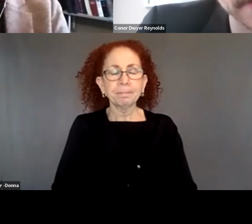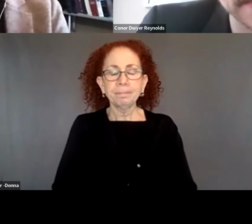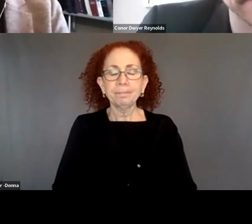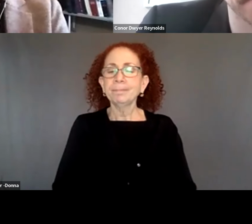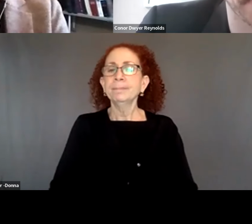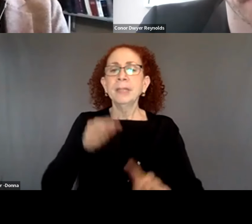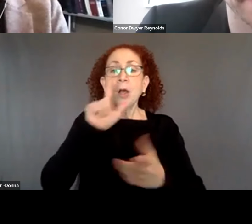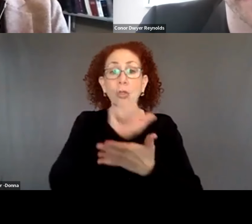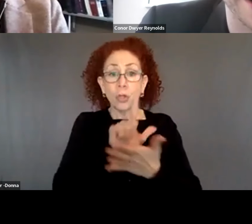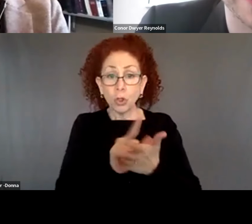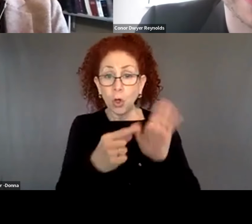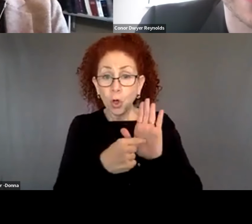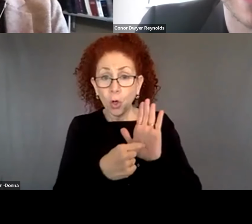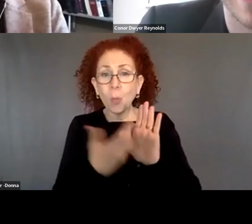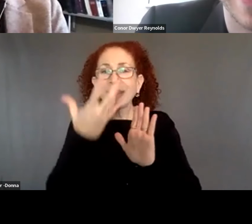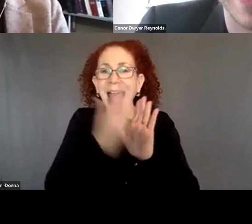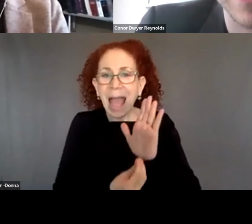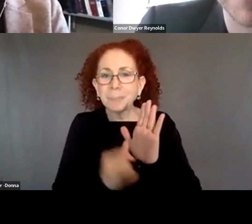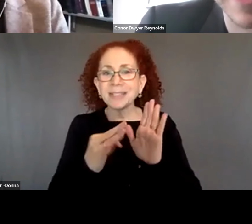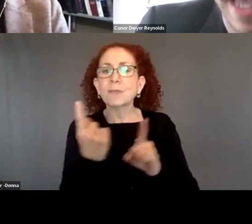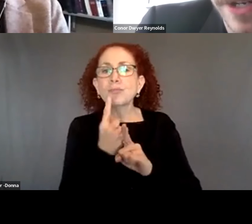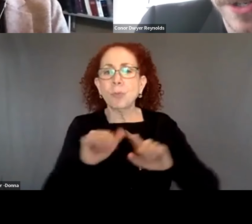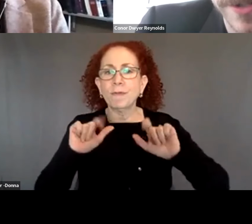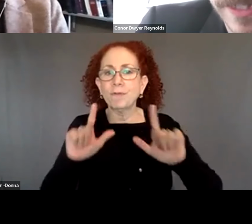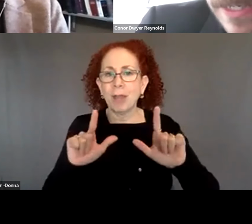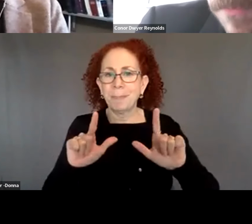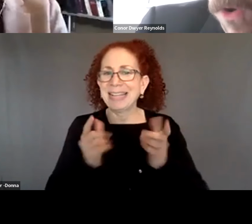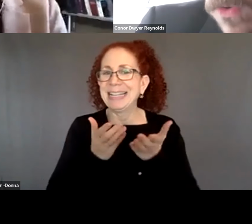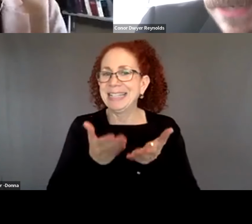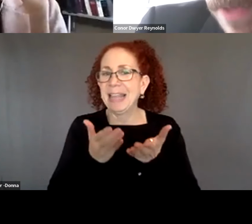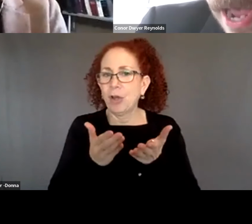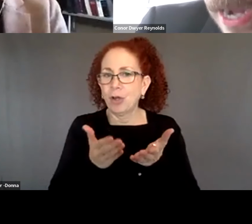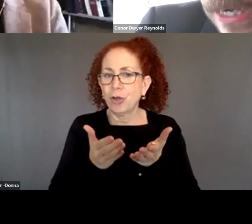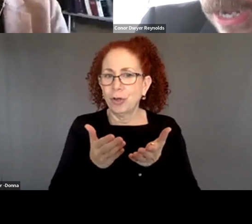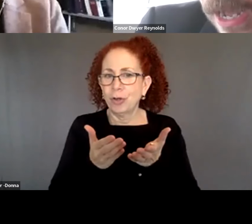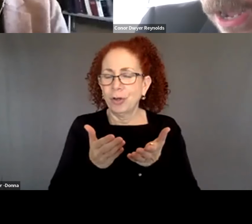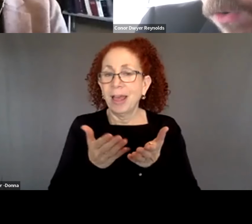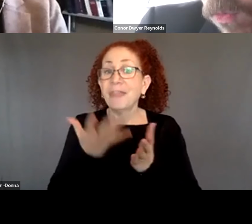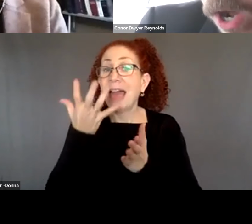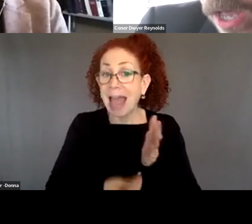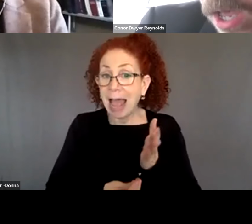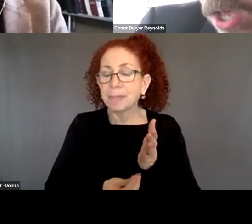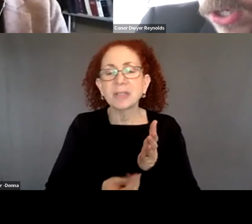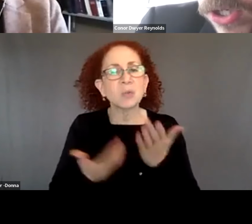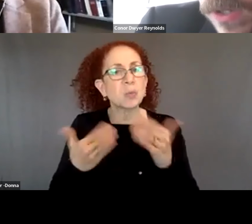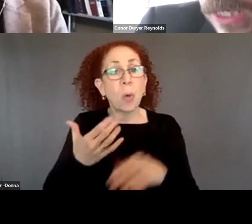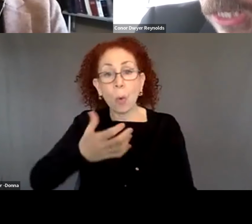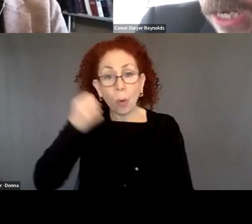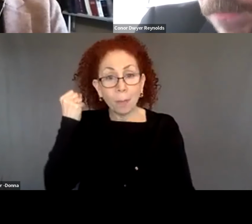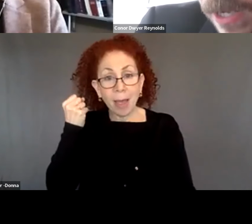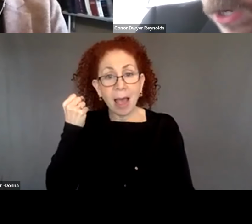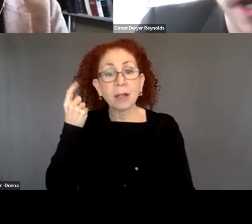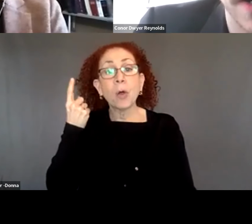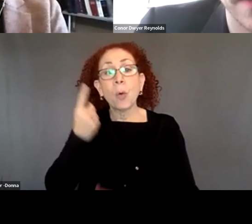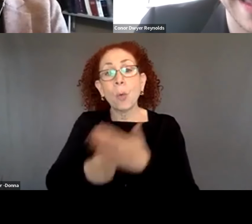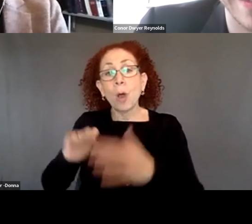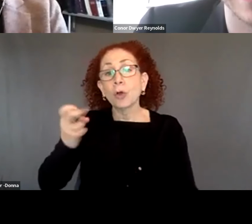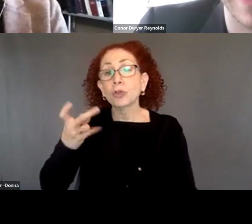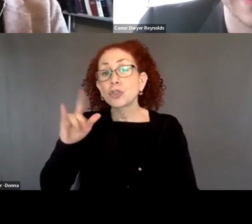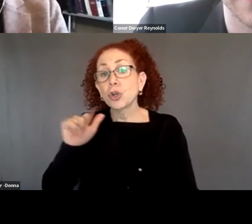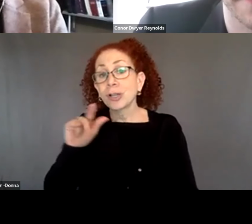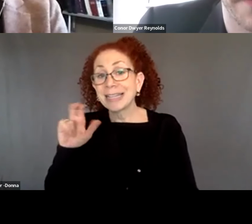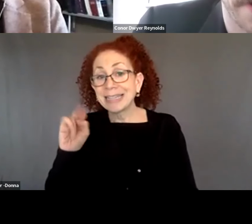the absence of an appropriate framing is potentially holding back what Shirley Lynn might call